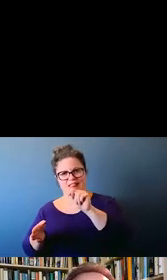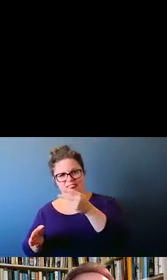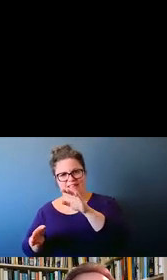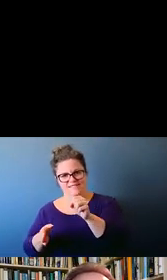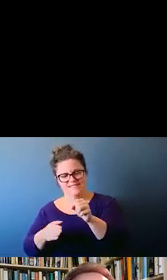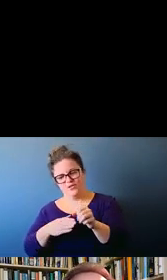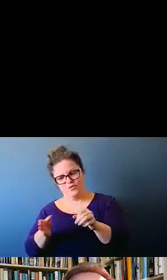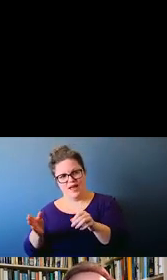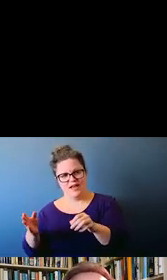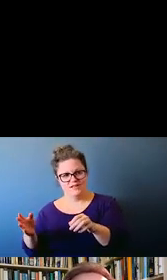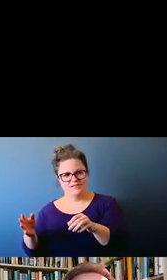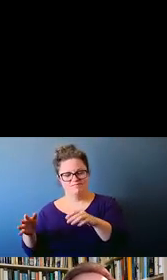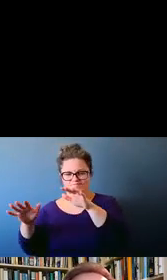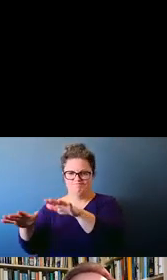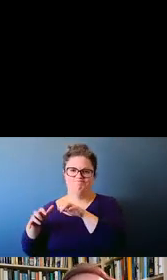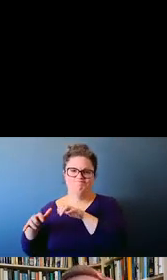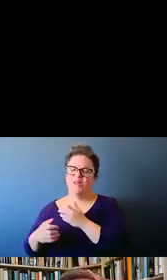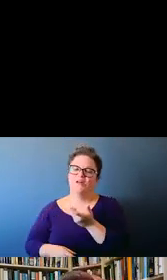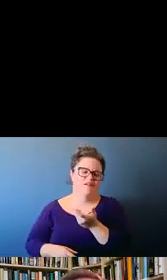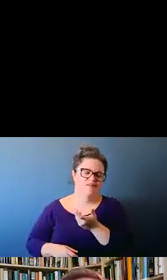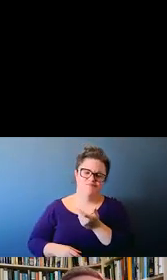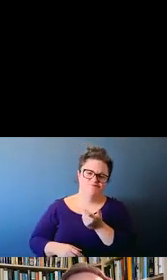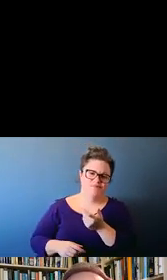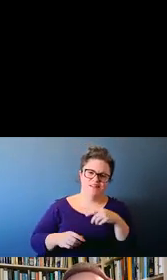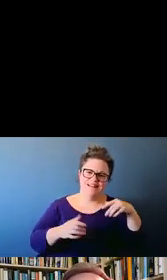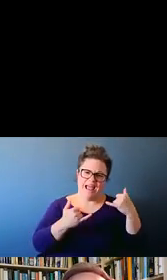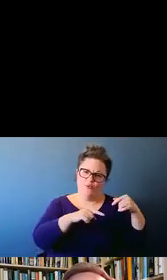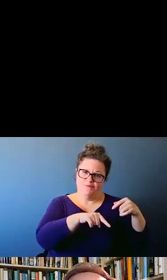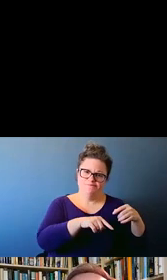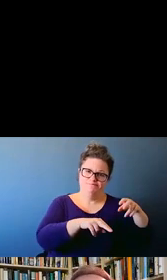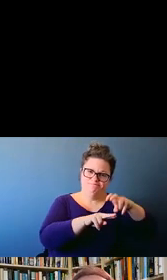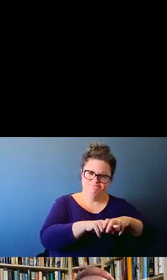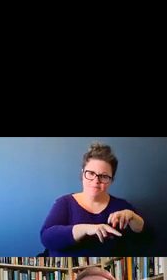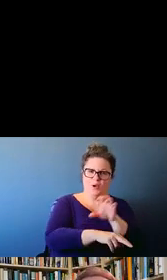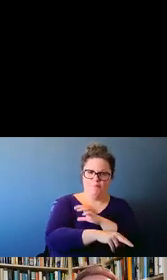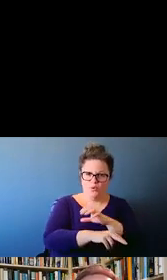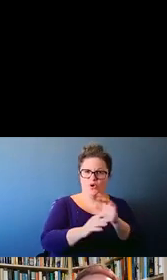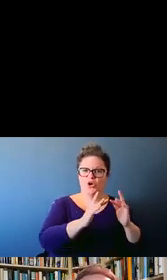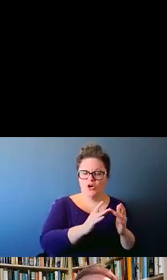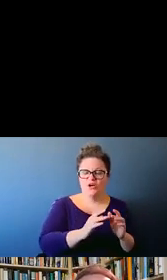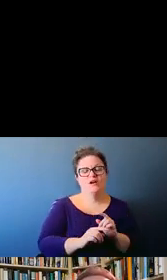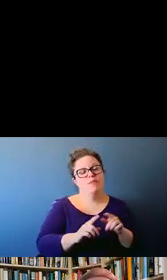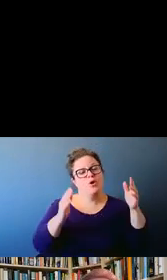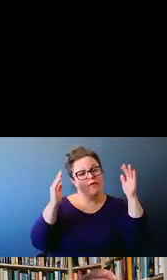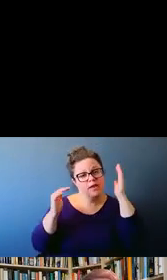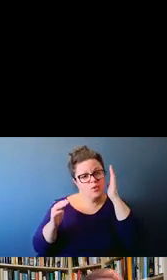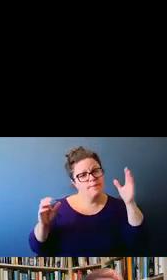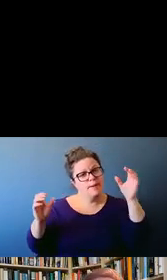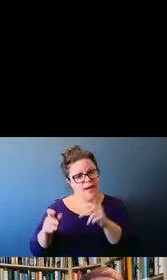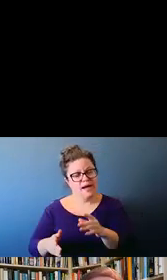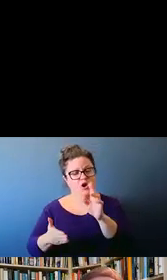at the point where we can have large numbers of people on campus, but we're hopefully moving that way. So your experience is going to look